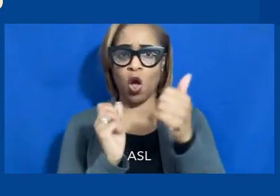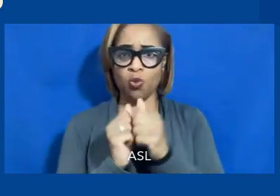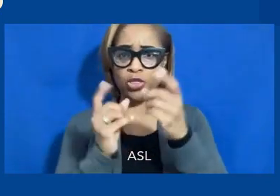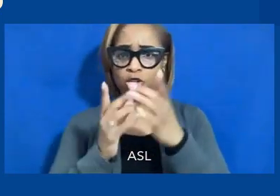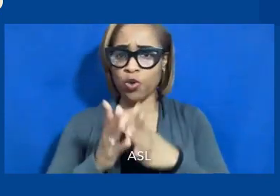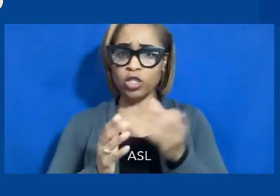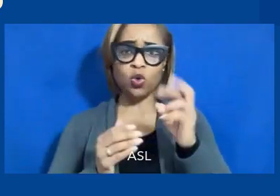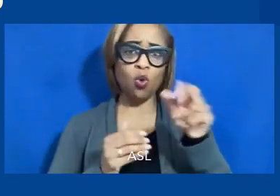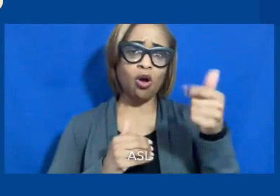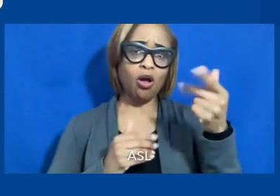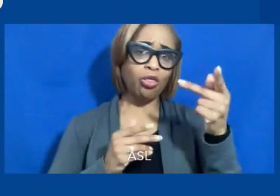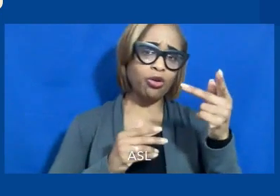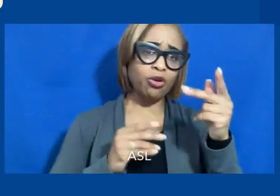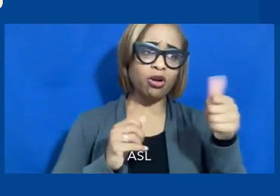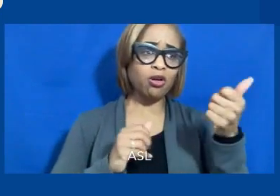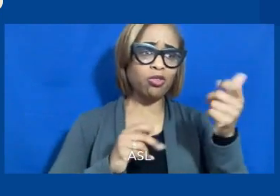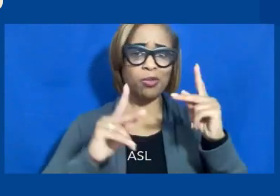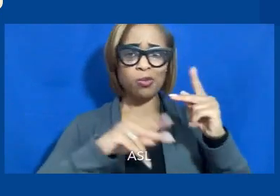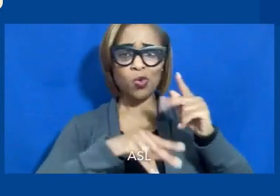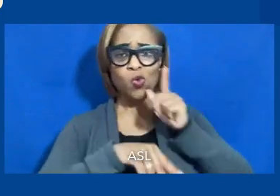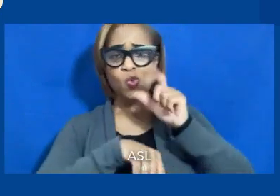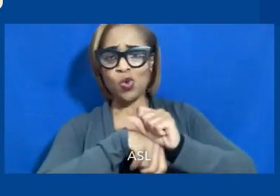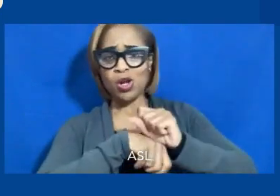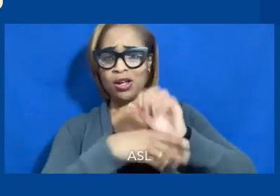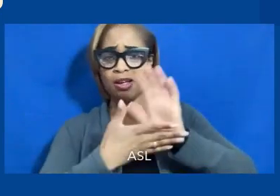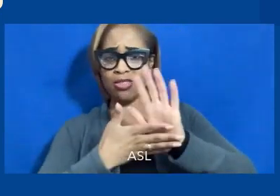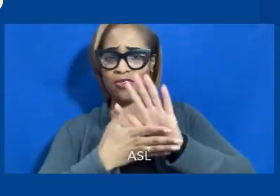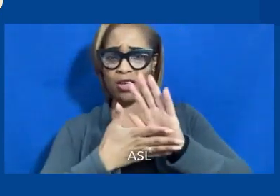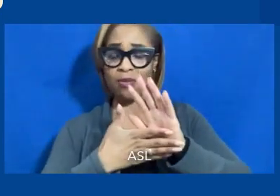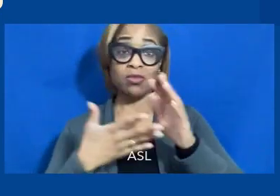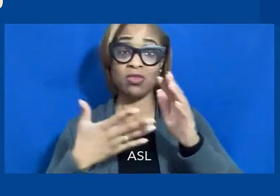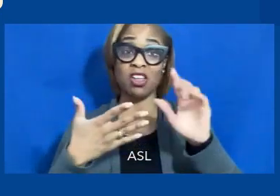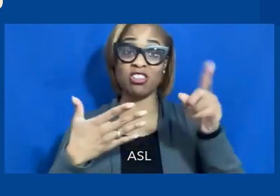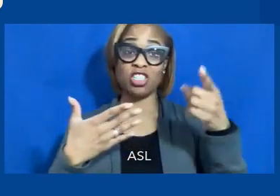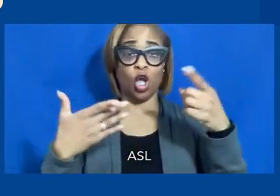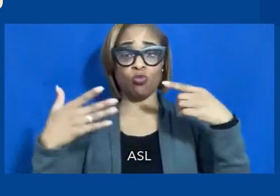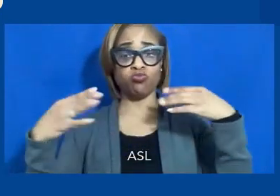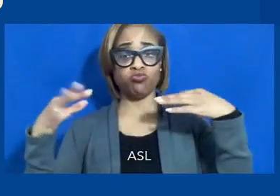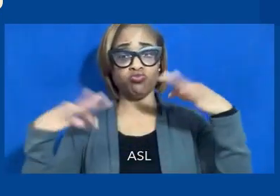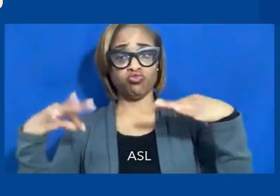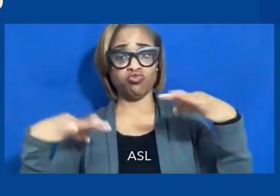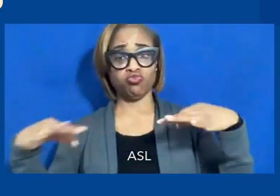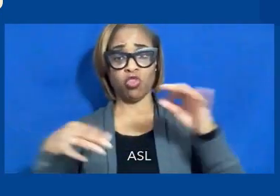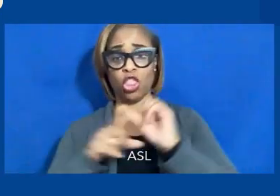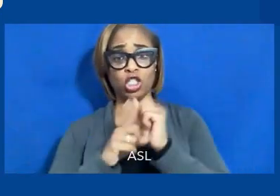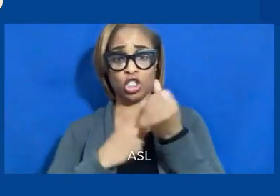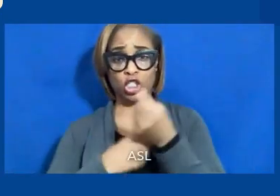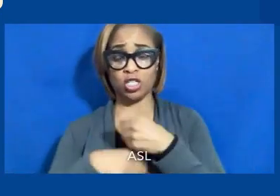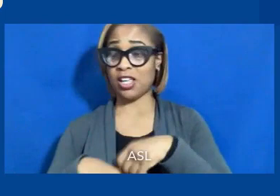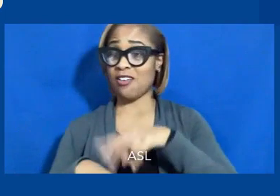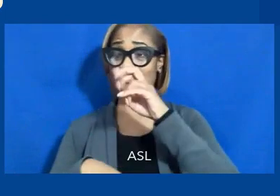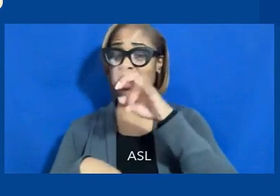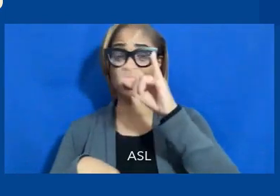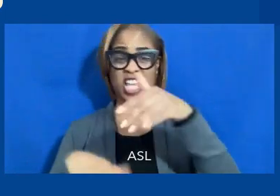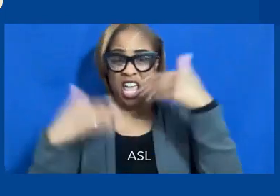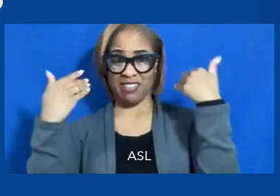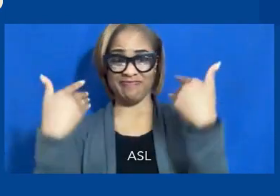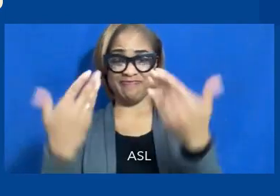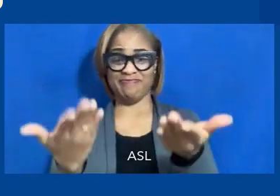and it's just like, this is the situation you're shooting, it's verite, go out and get it.